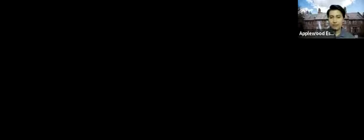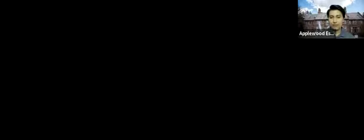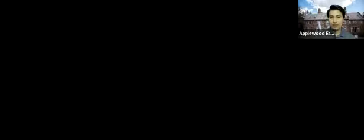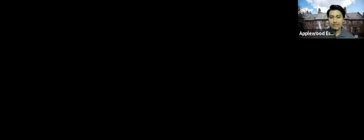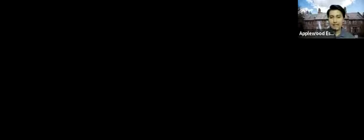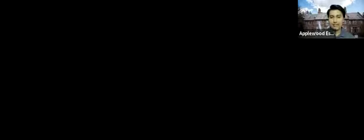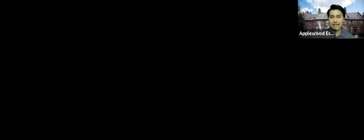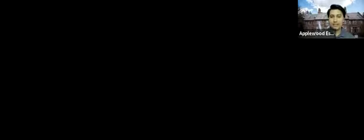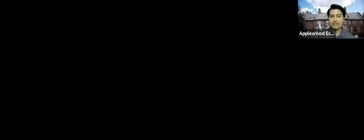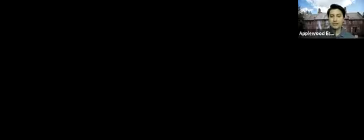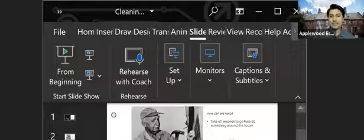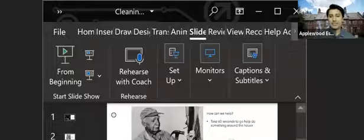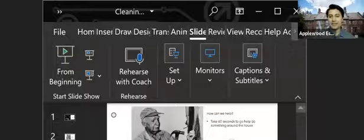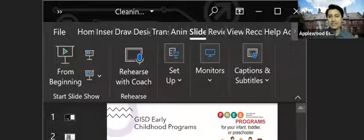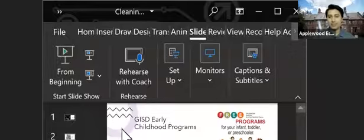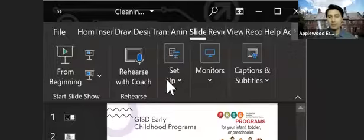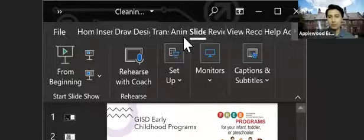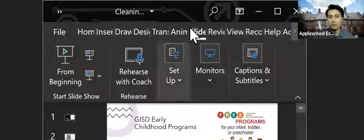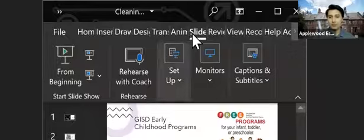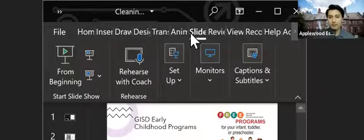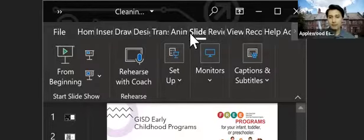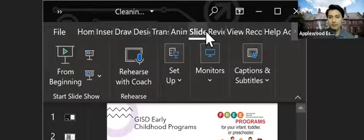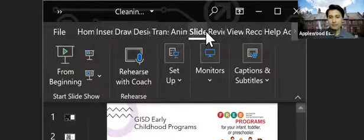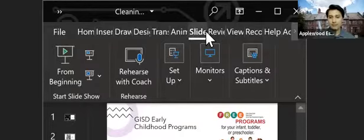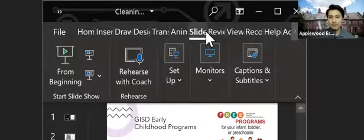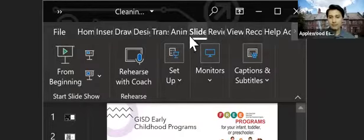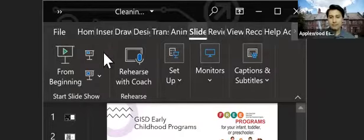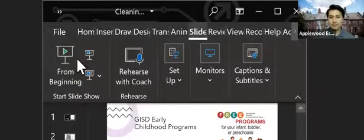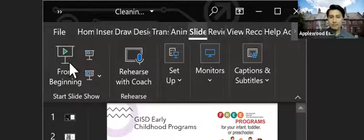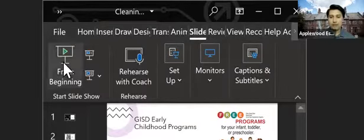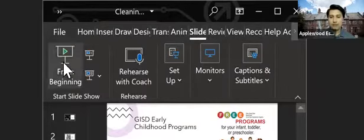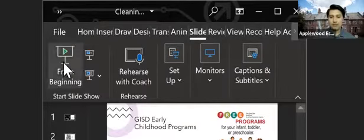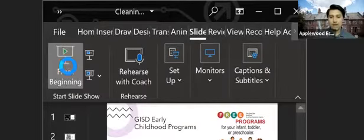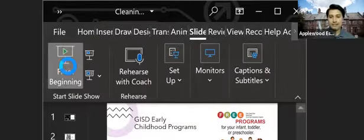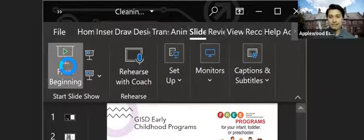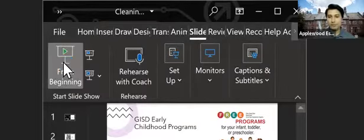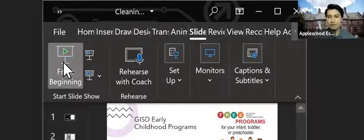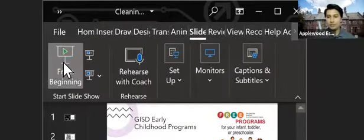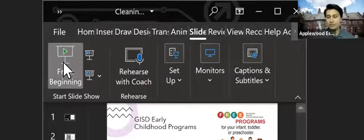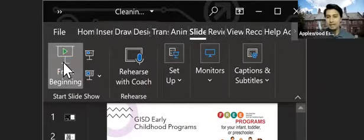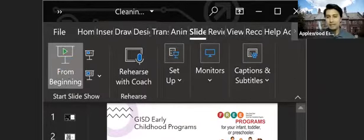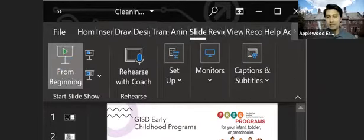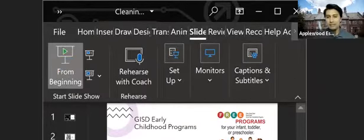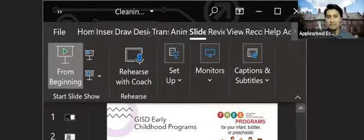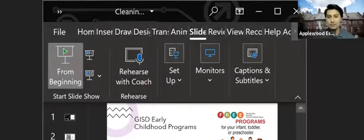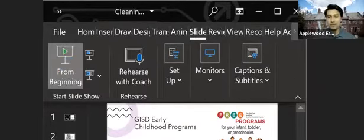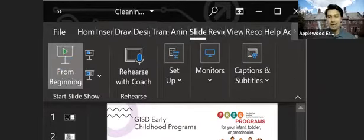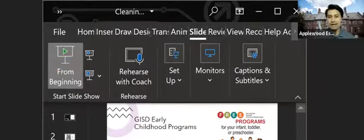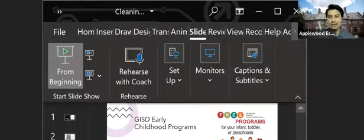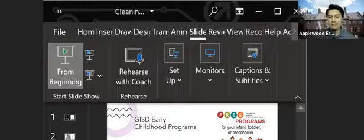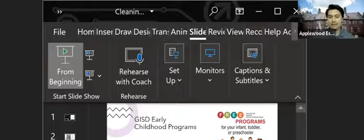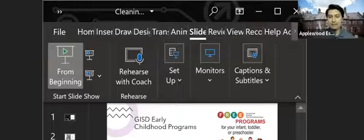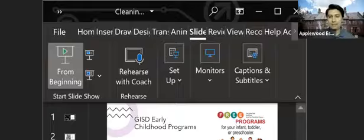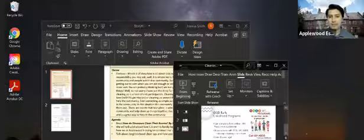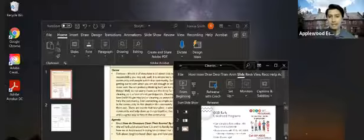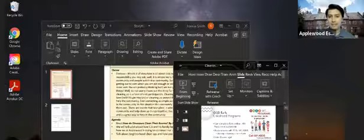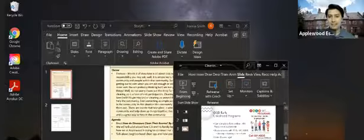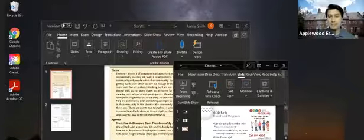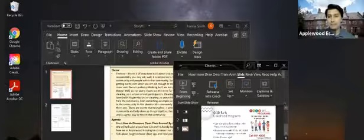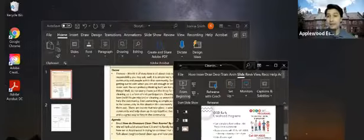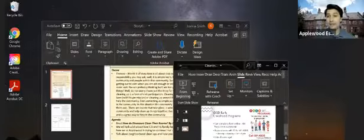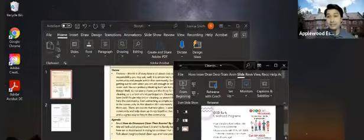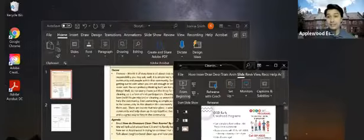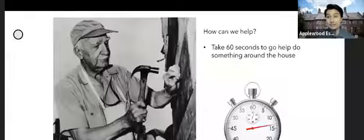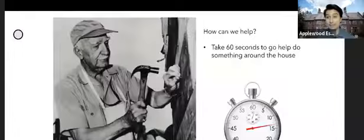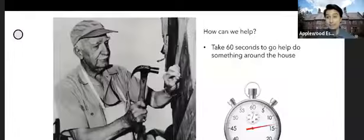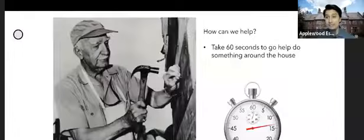dealing with early education. So this slide is a little more for the parents, but I still want to showcase it because we have some amazing